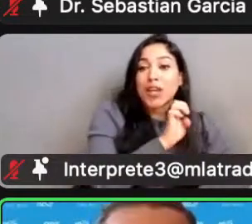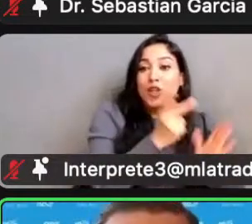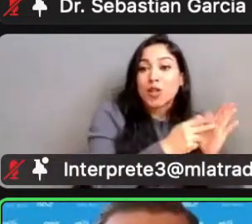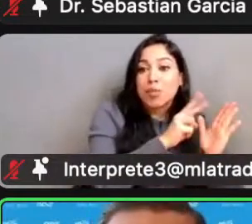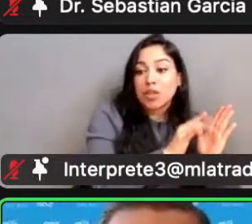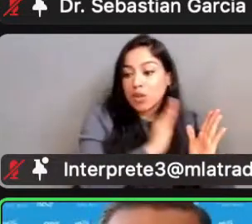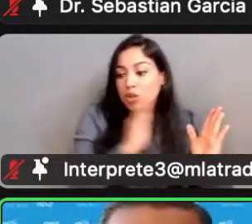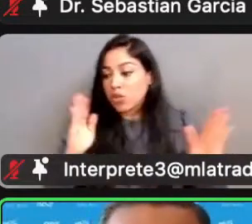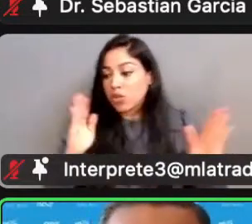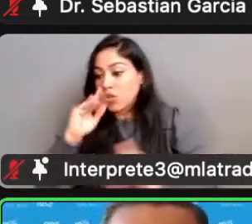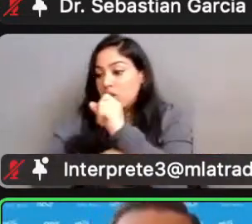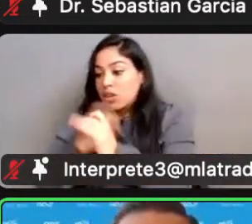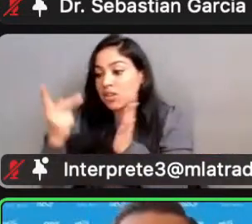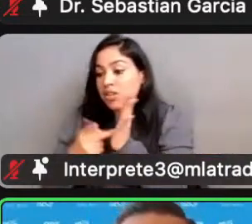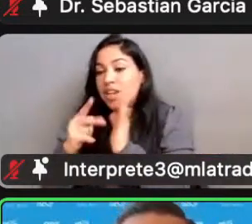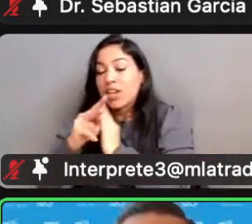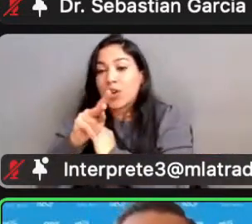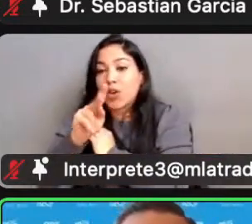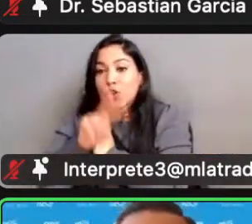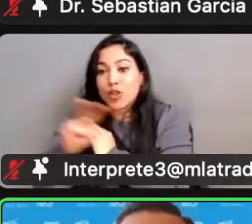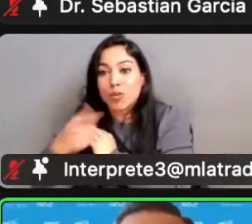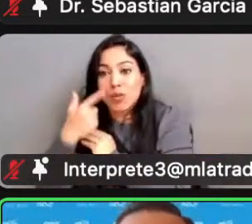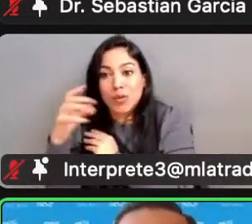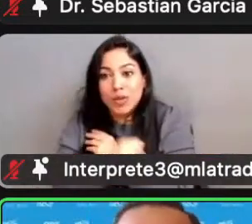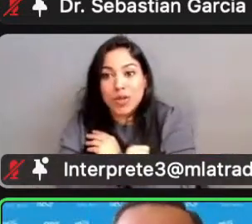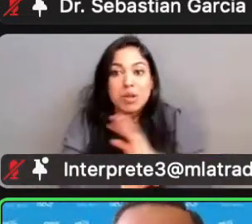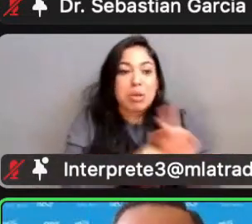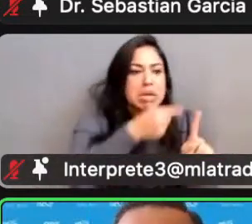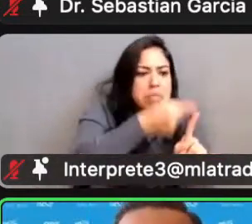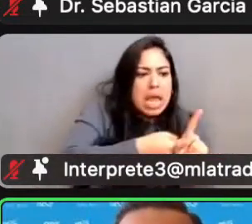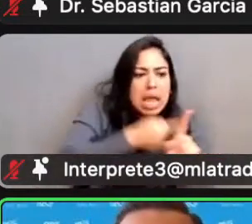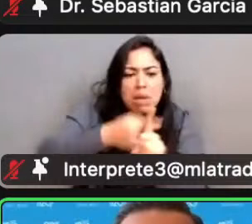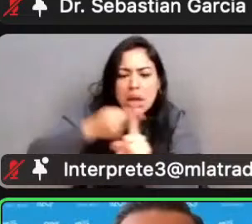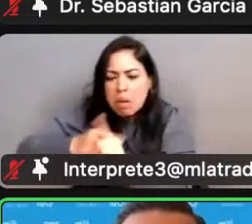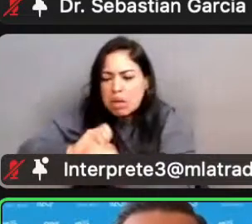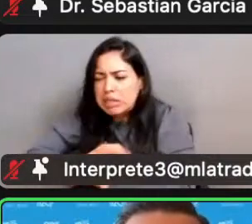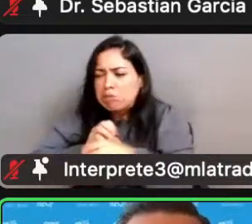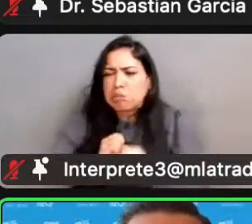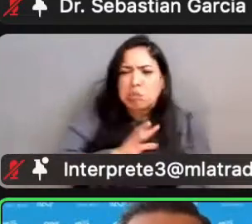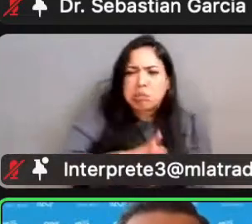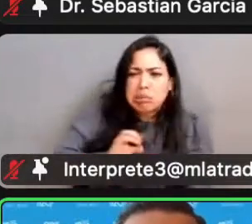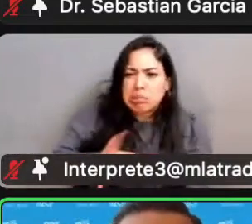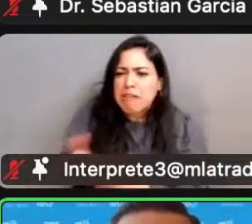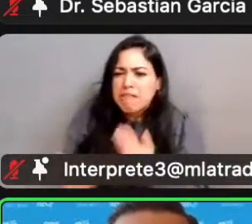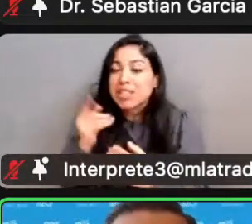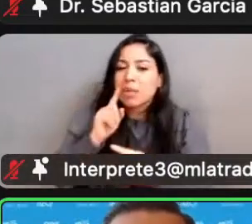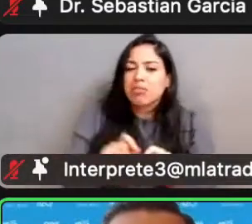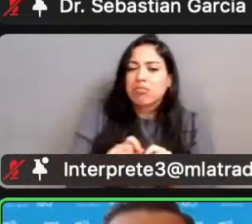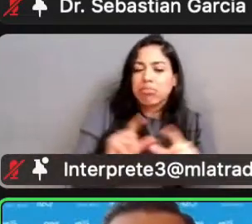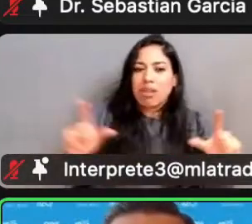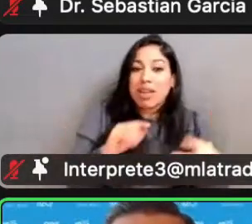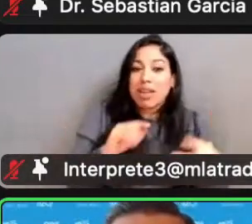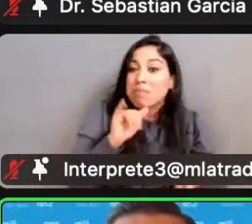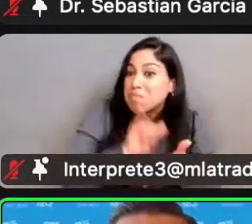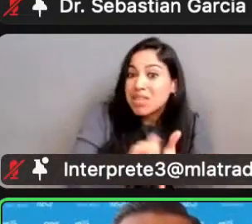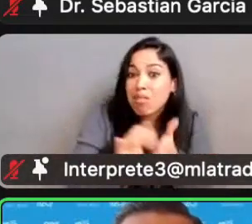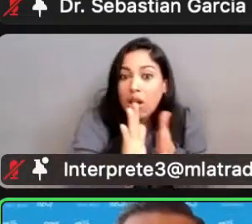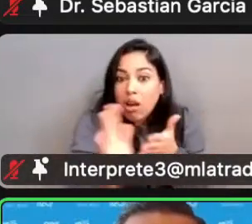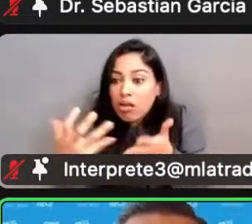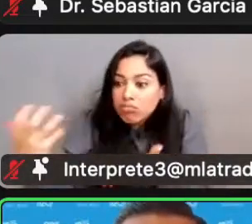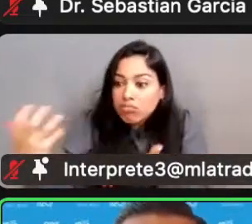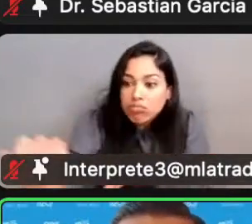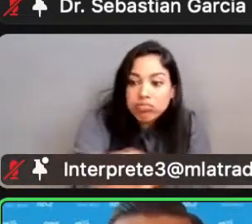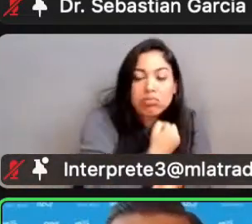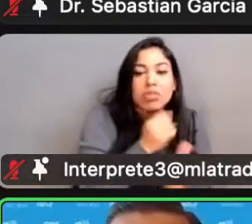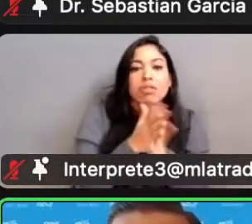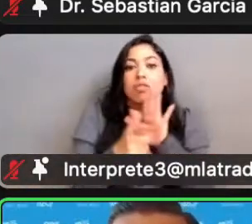January 2022, but we could show all the months. That is monotonic. It is very interesting. The same information